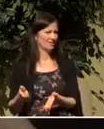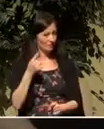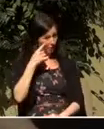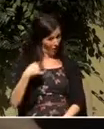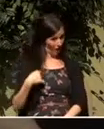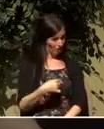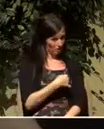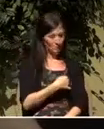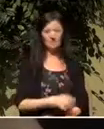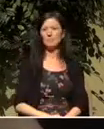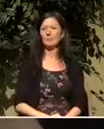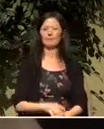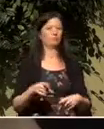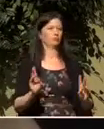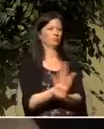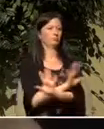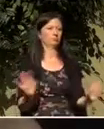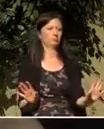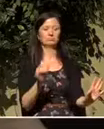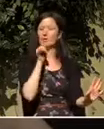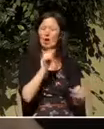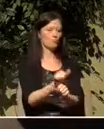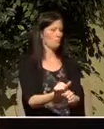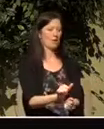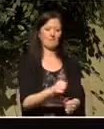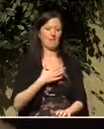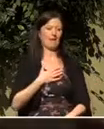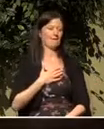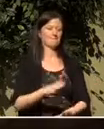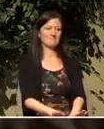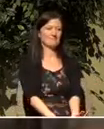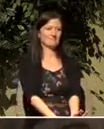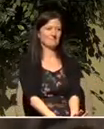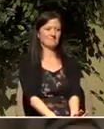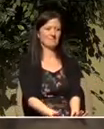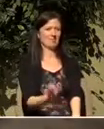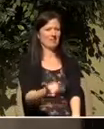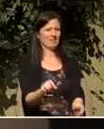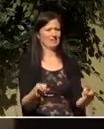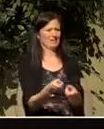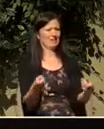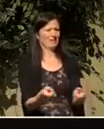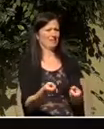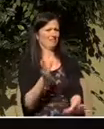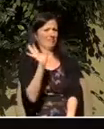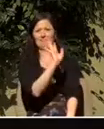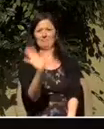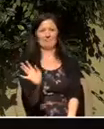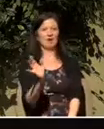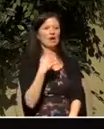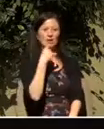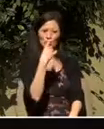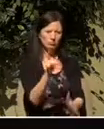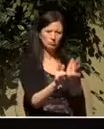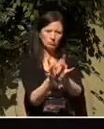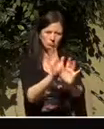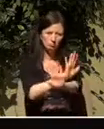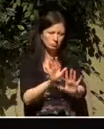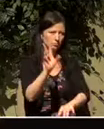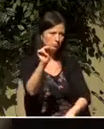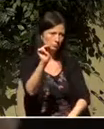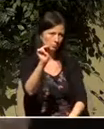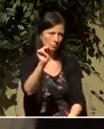I wasn't going to let him wash my feet. No way. It would be like sin almost if he were to do that. And I told him so.